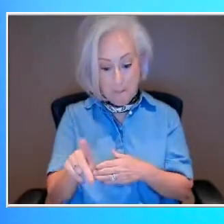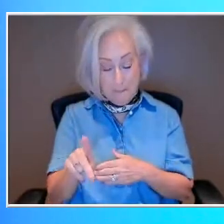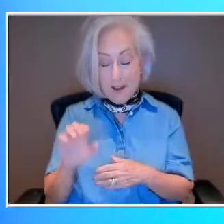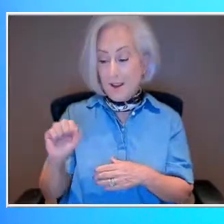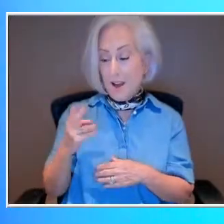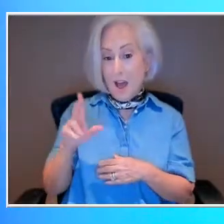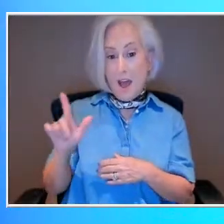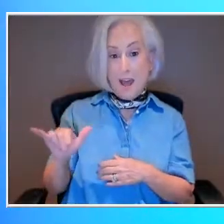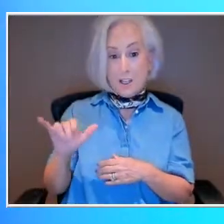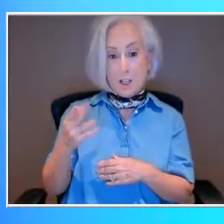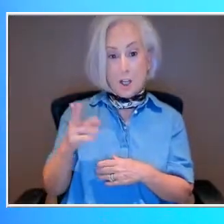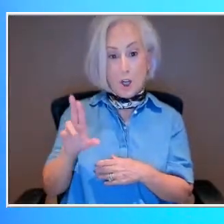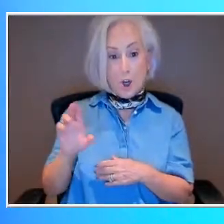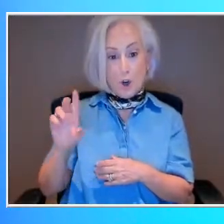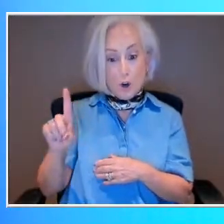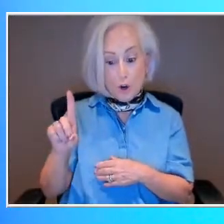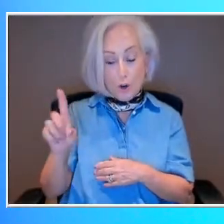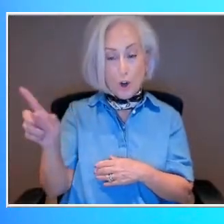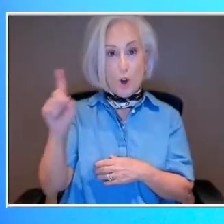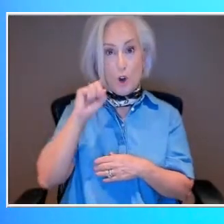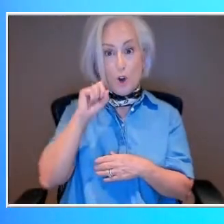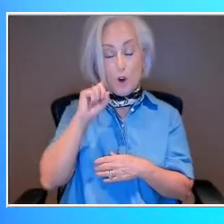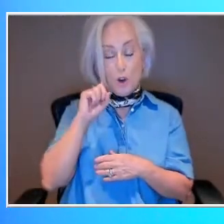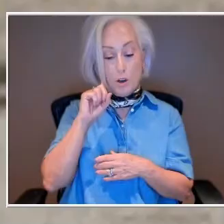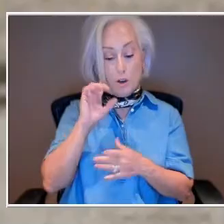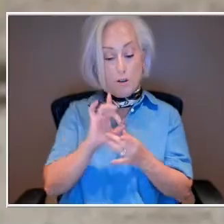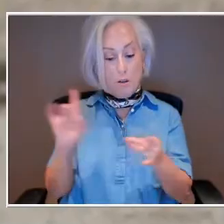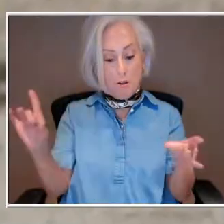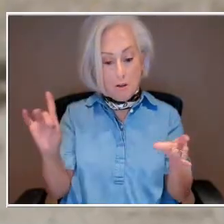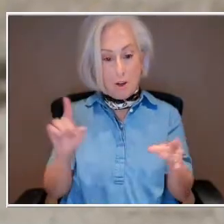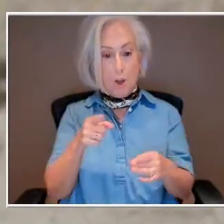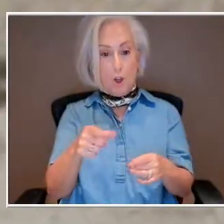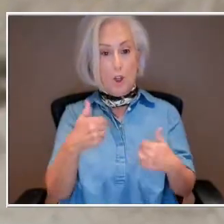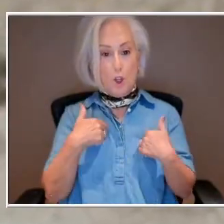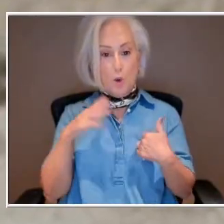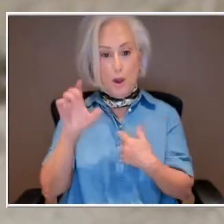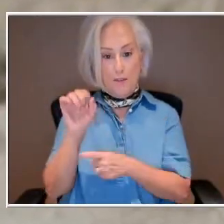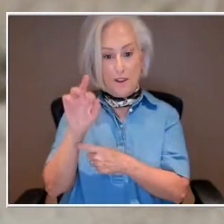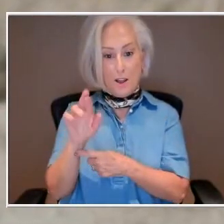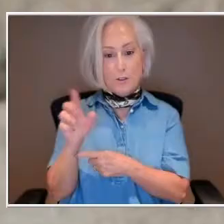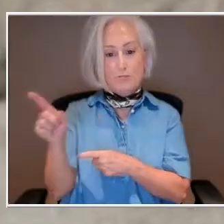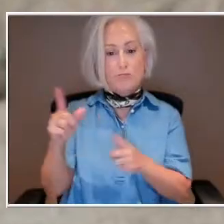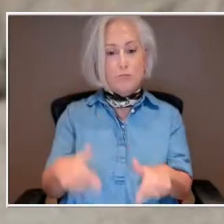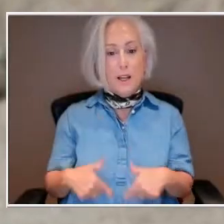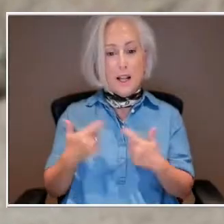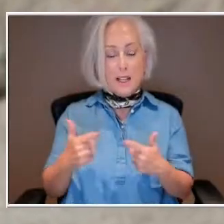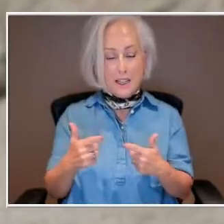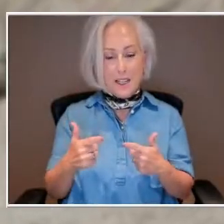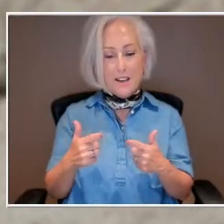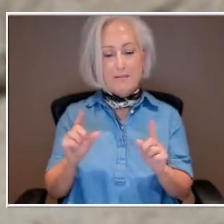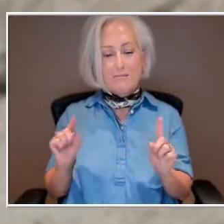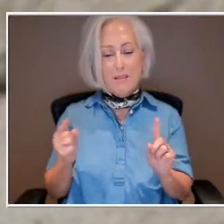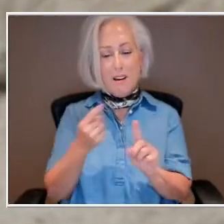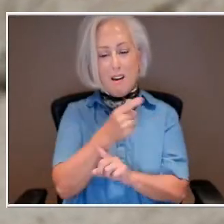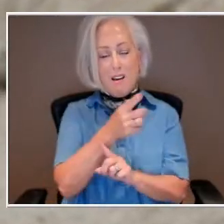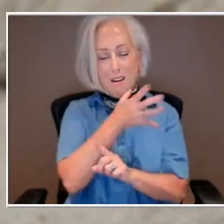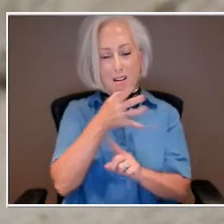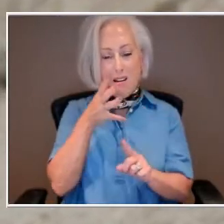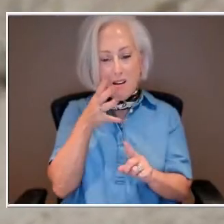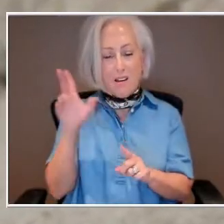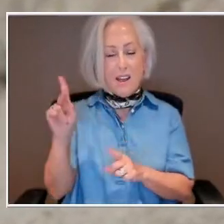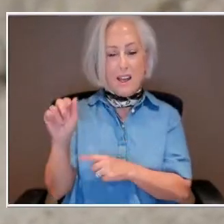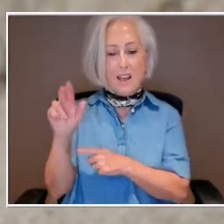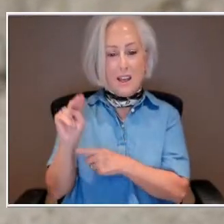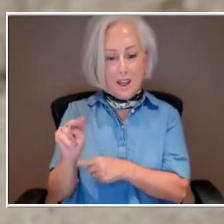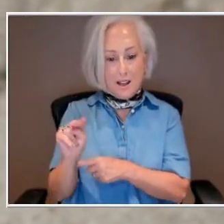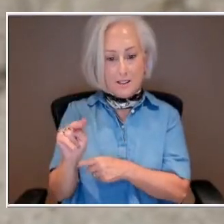one wants to hear. You have cancer. Ashley lives in rural Kansas and was faced with a daunting choice. Where would she go